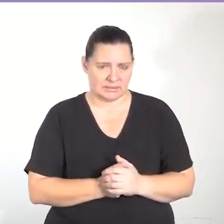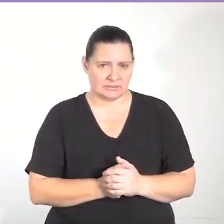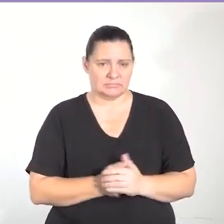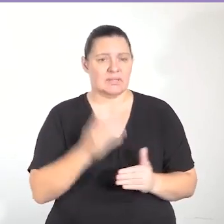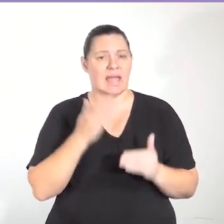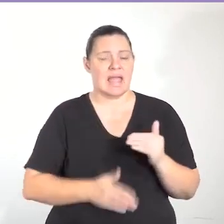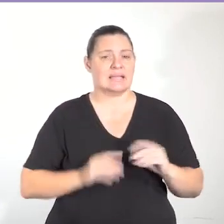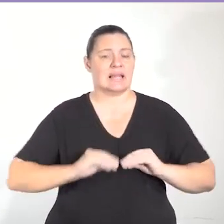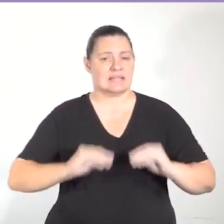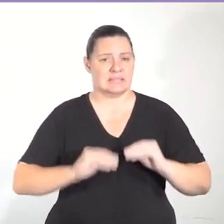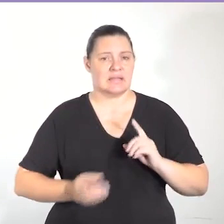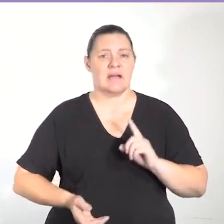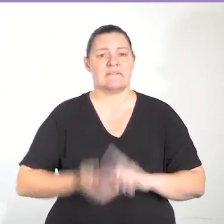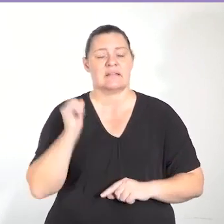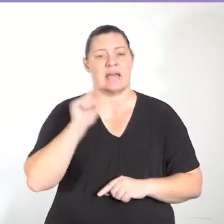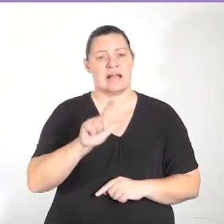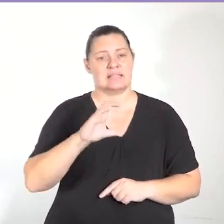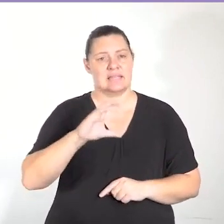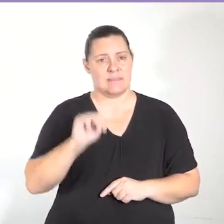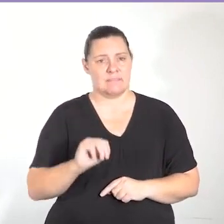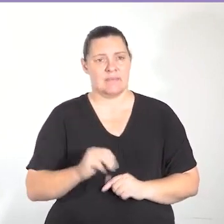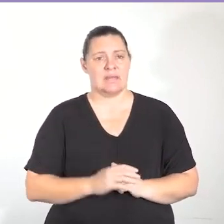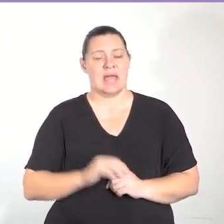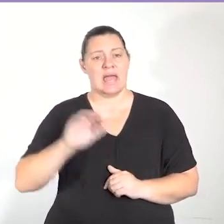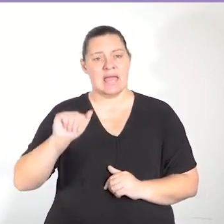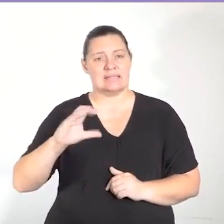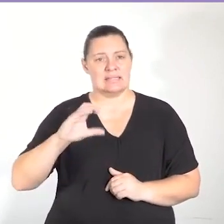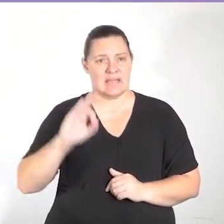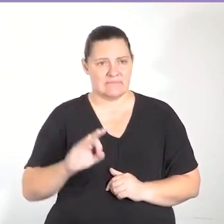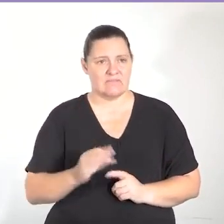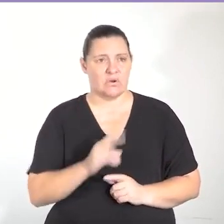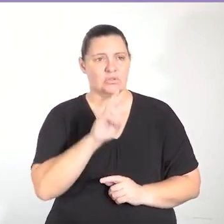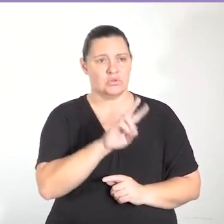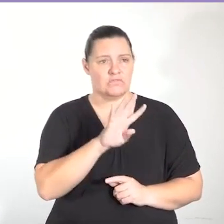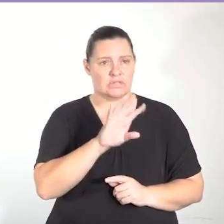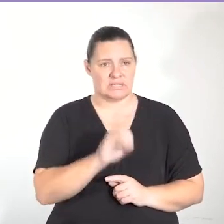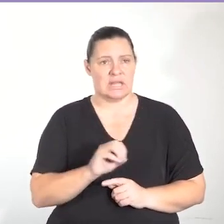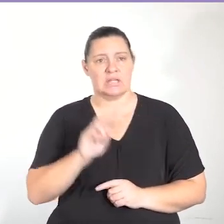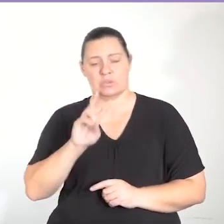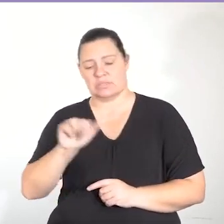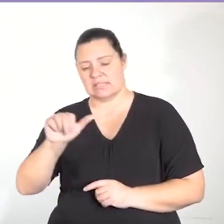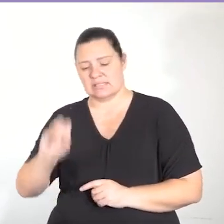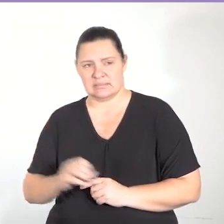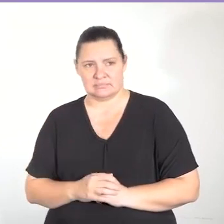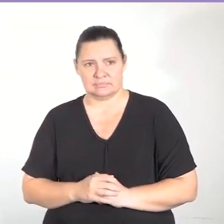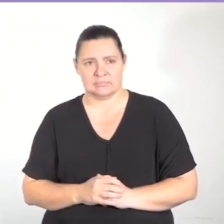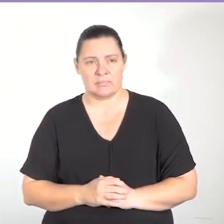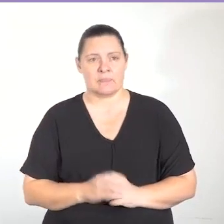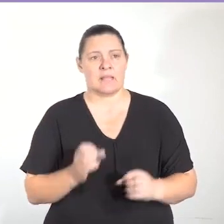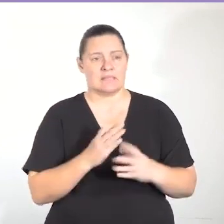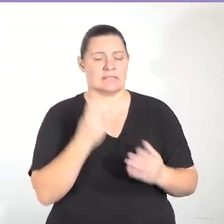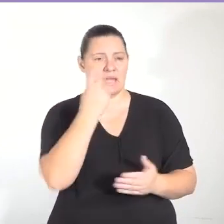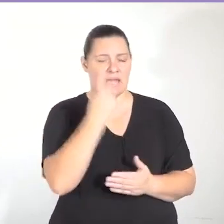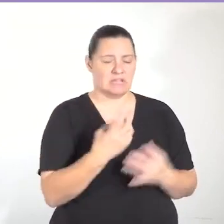So let's end our lesson with finding the LCM and the HCF between 240 and 216. So let's start